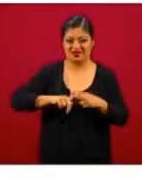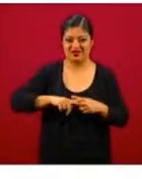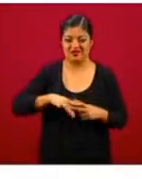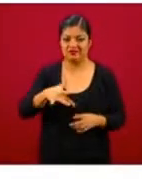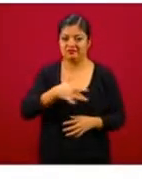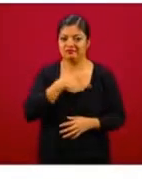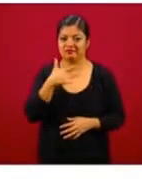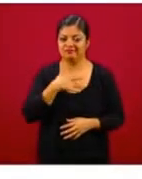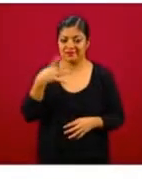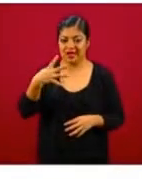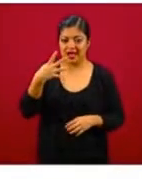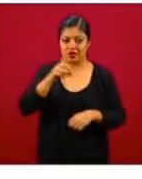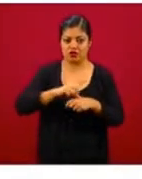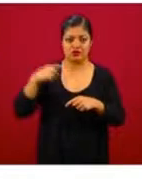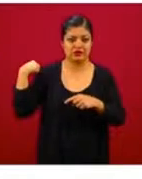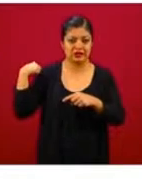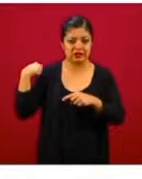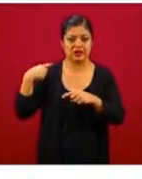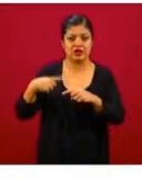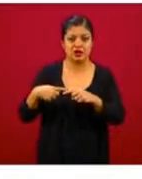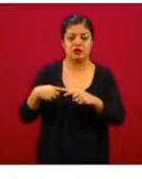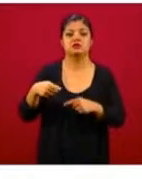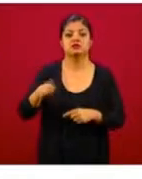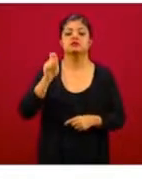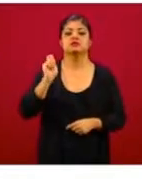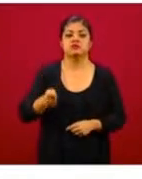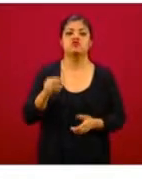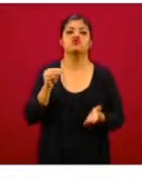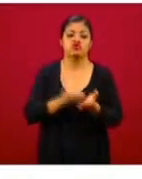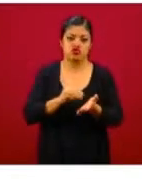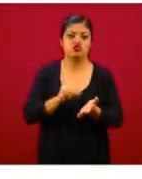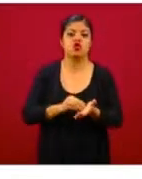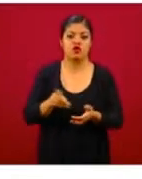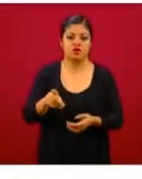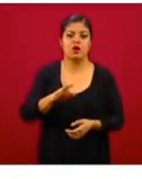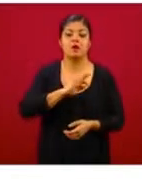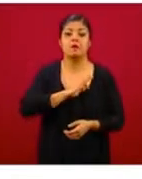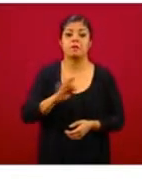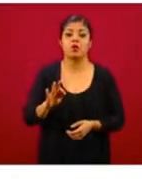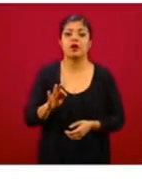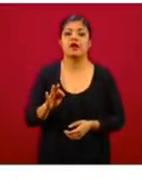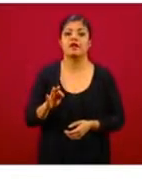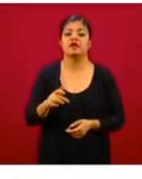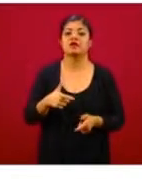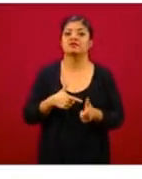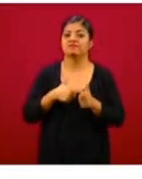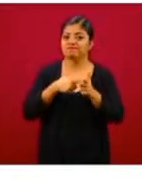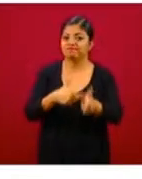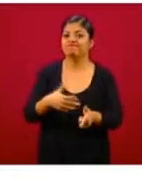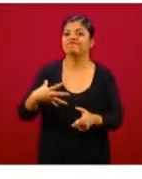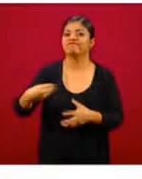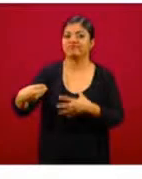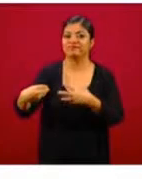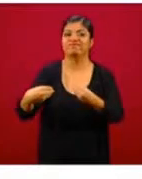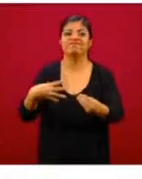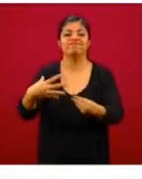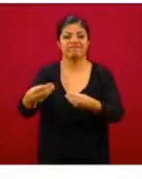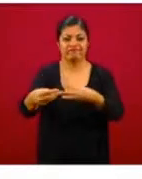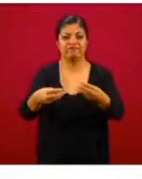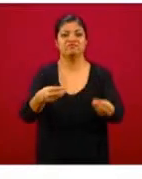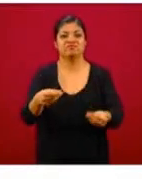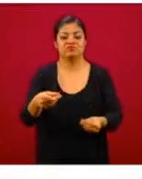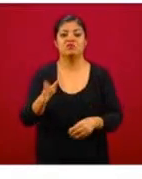active confirmed cases. So those are the people who had an onset of symptoms within the last 2 weeks. And as such, they're the people who